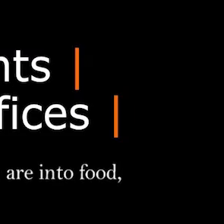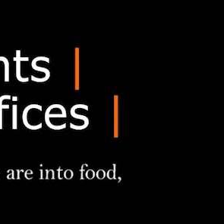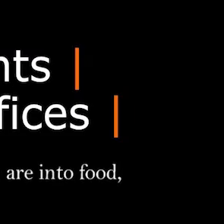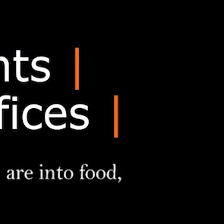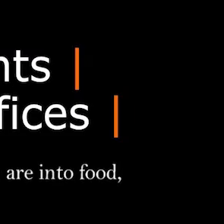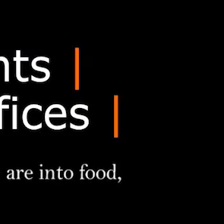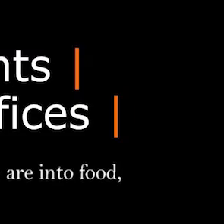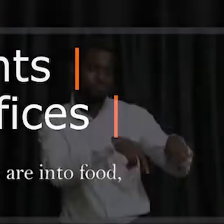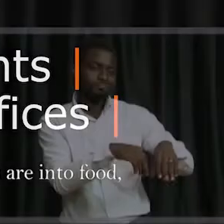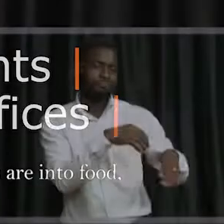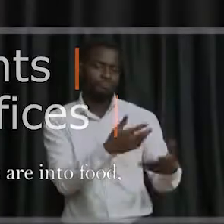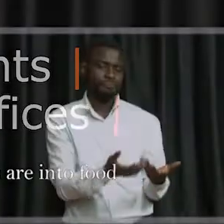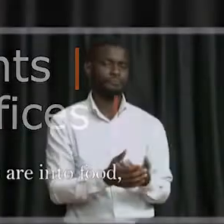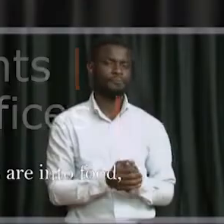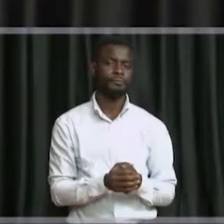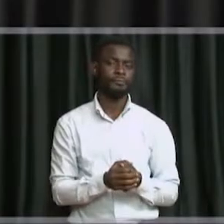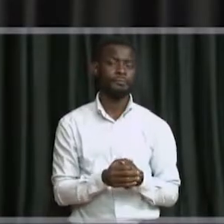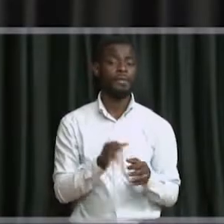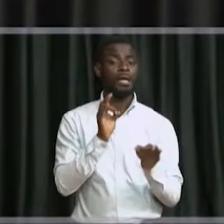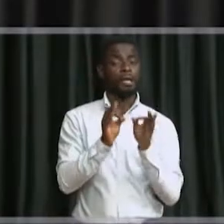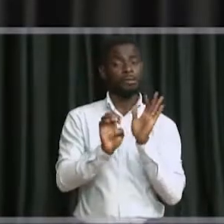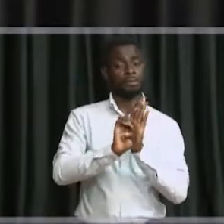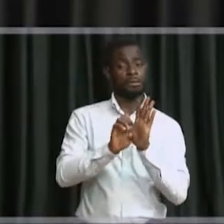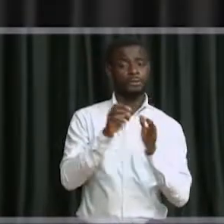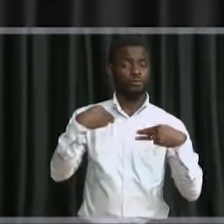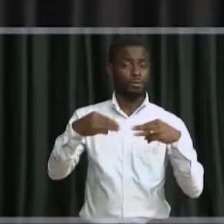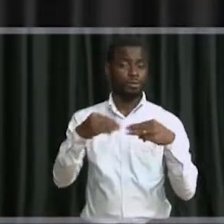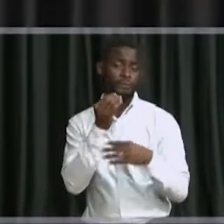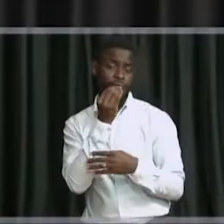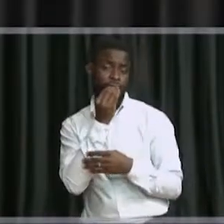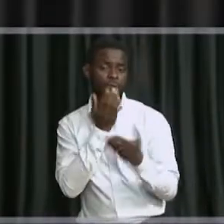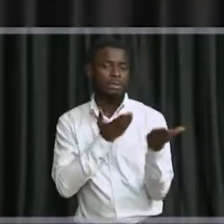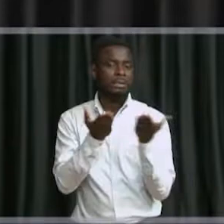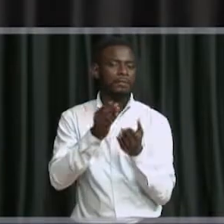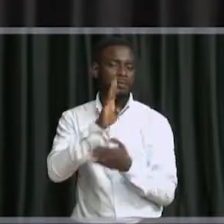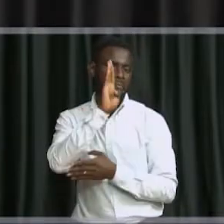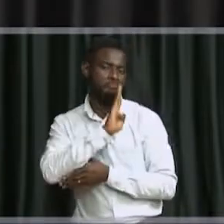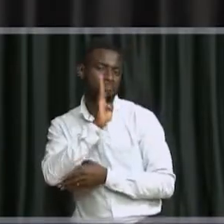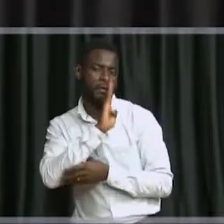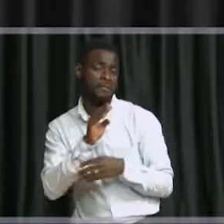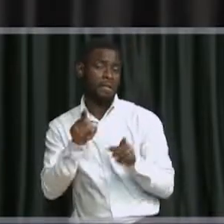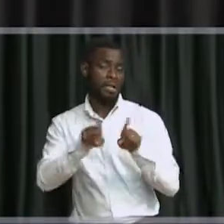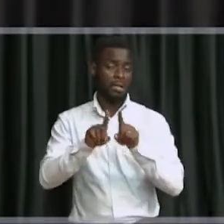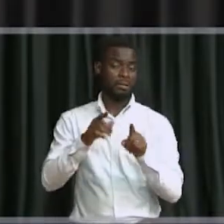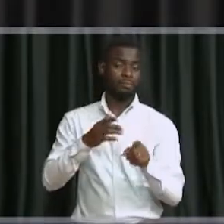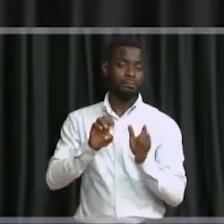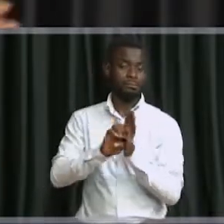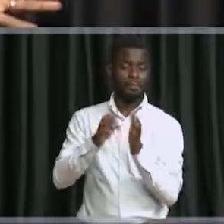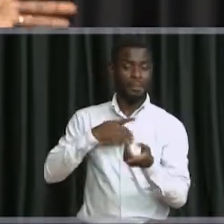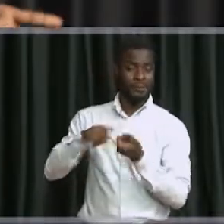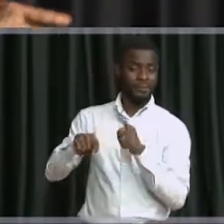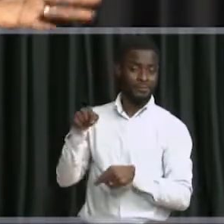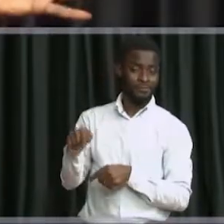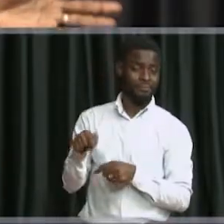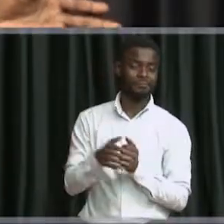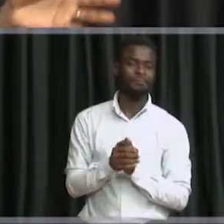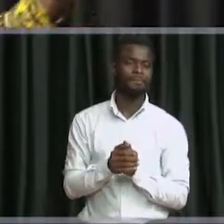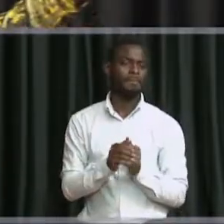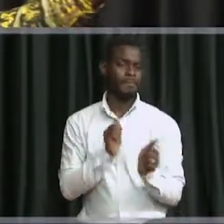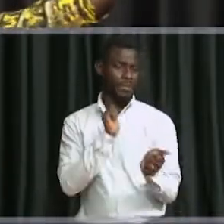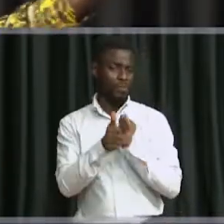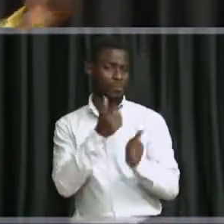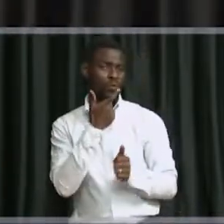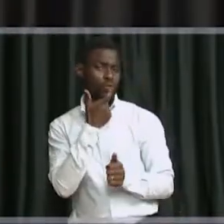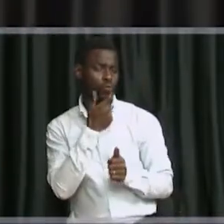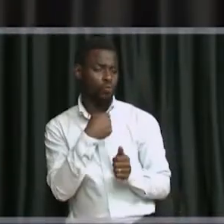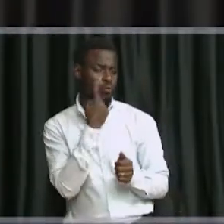e njisa wu ton idiyanese ye madamfu ni ton briefas nwa enye u nkwofo be ye wana wotiti baisi koso